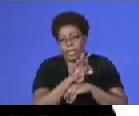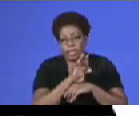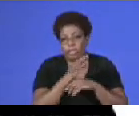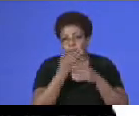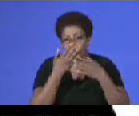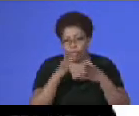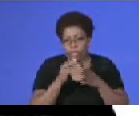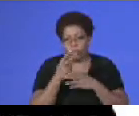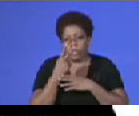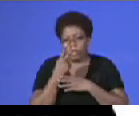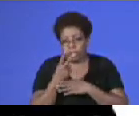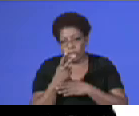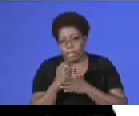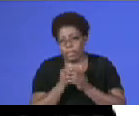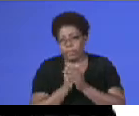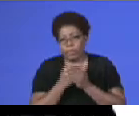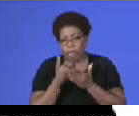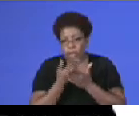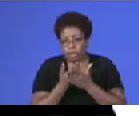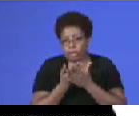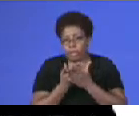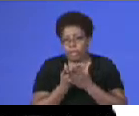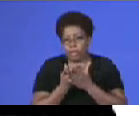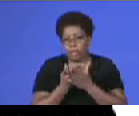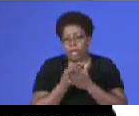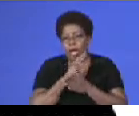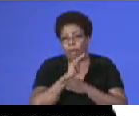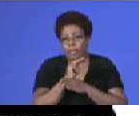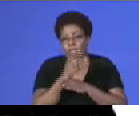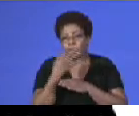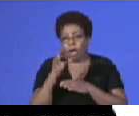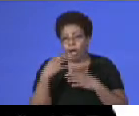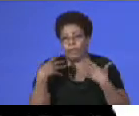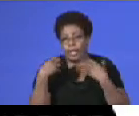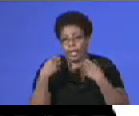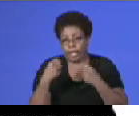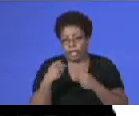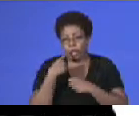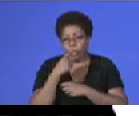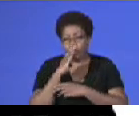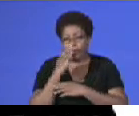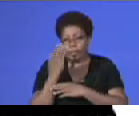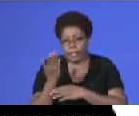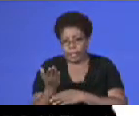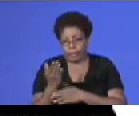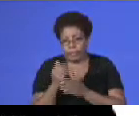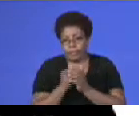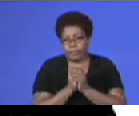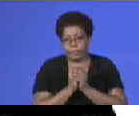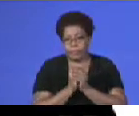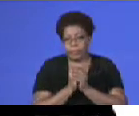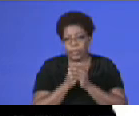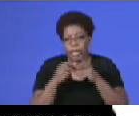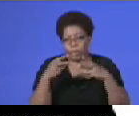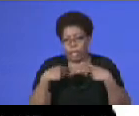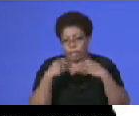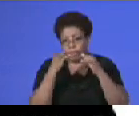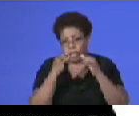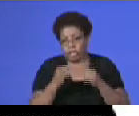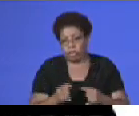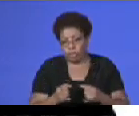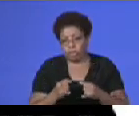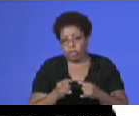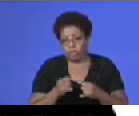a substantive minister. You'll have a Minister of Health who will be there, and I have individuals